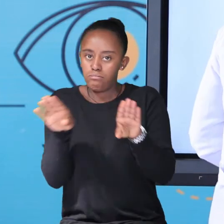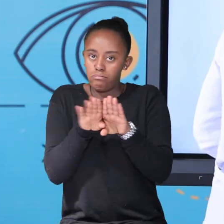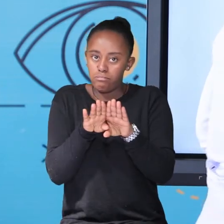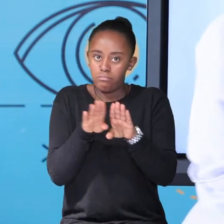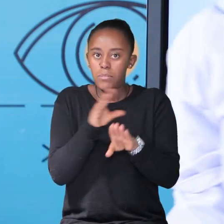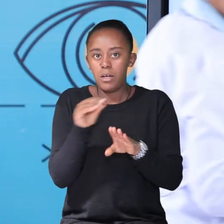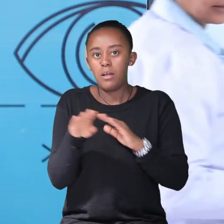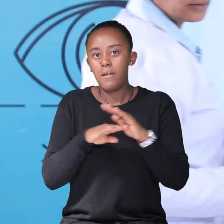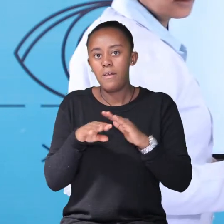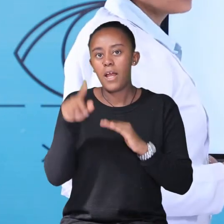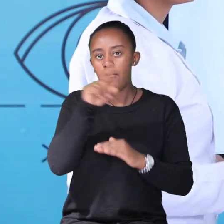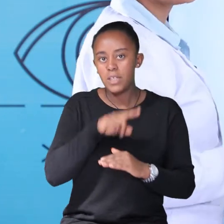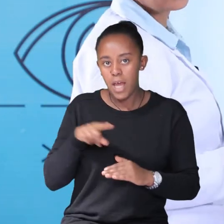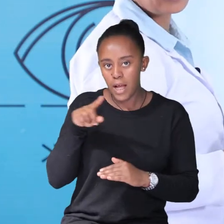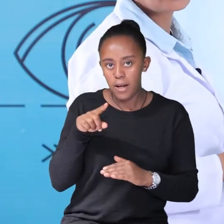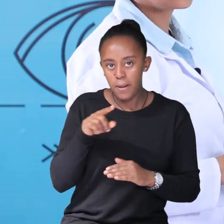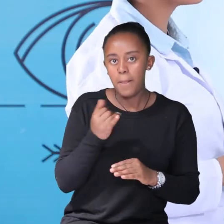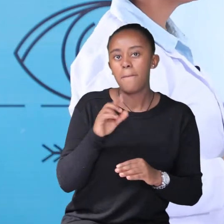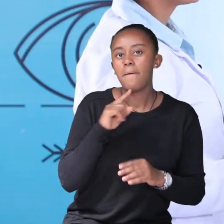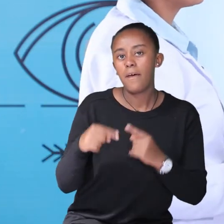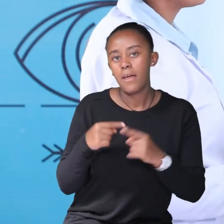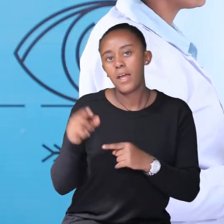undergo Kelvin cycle.